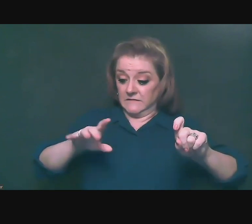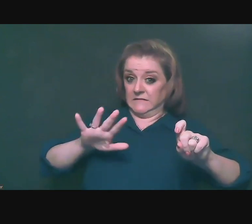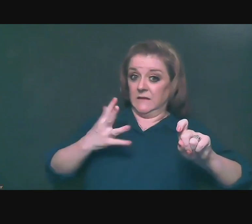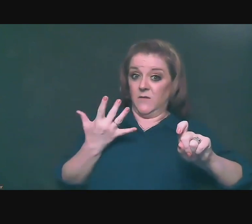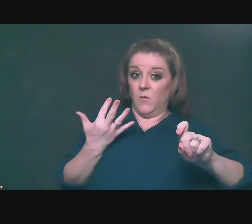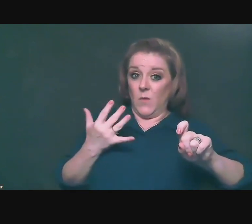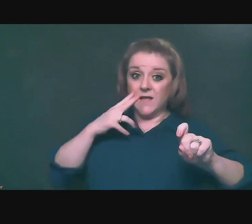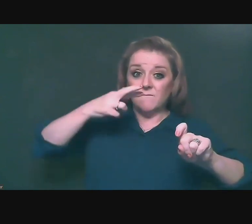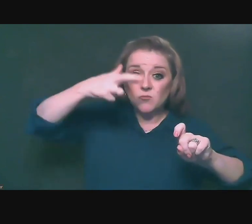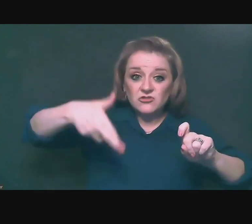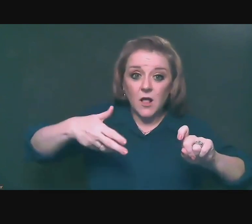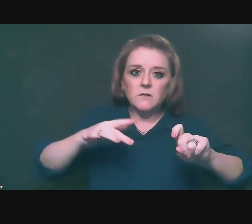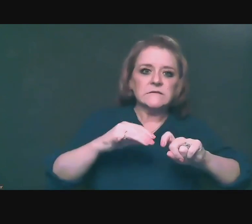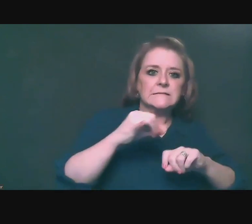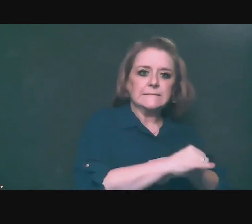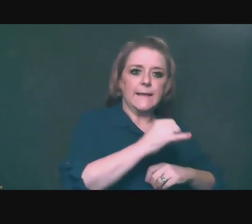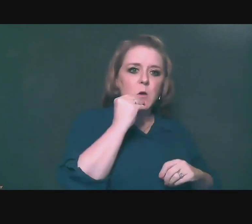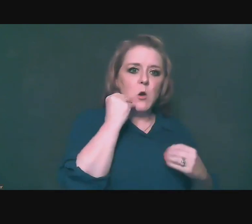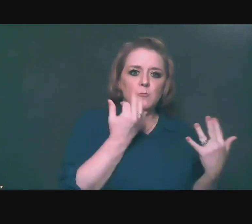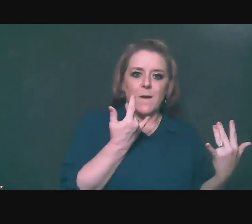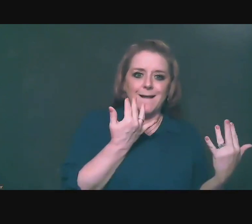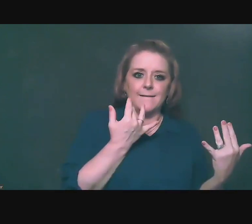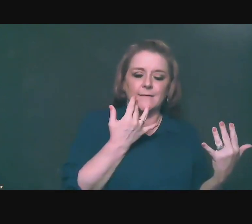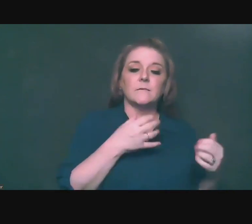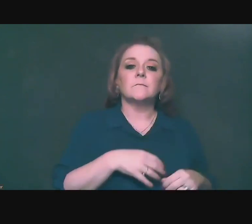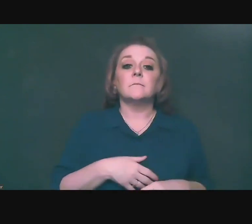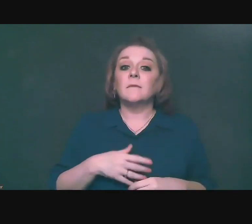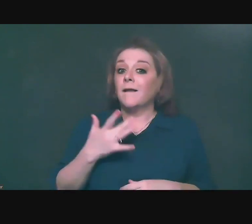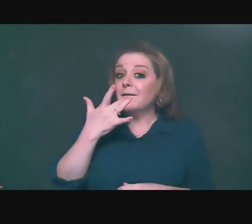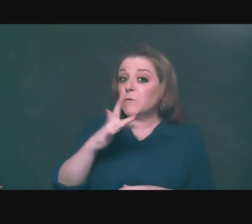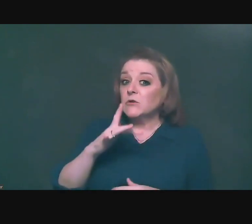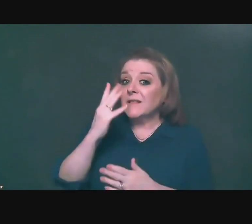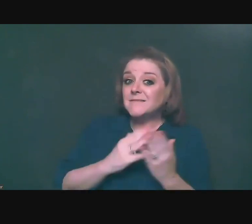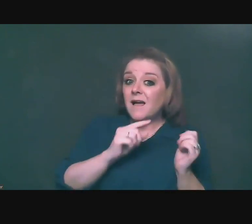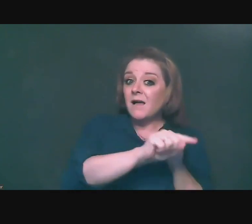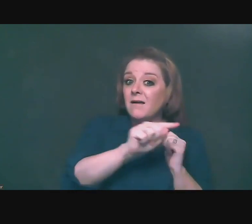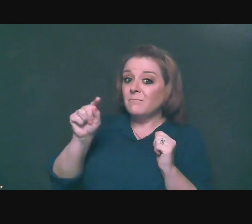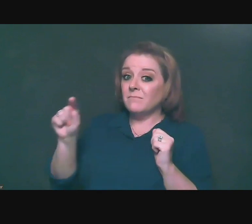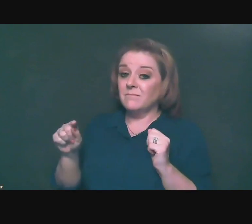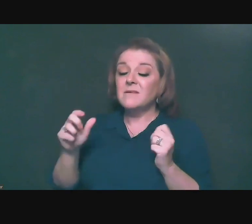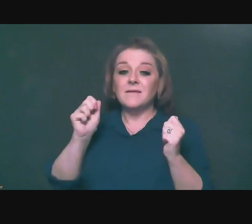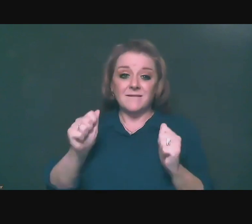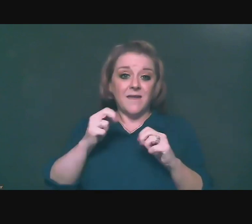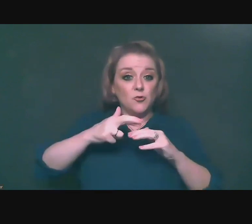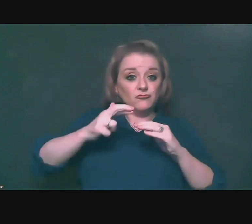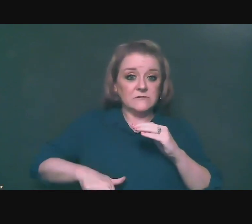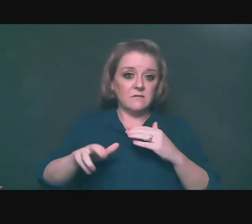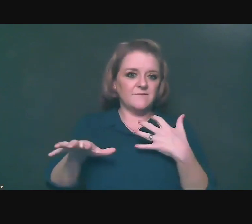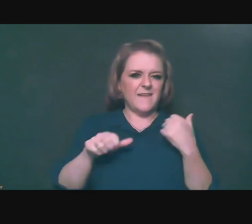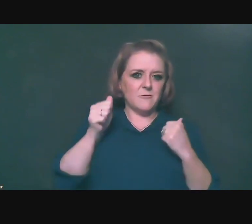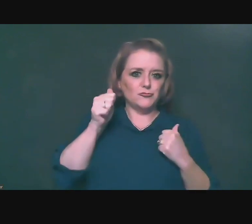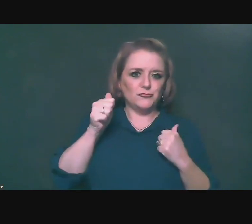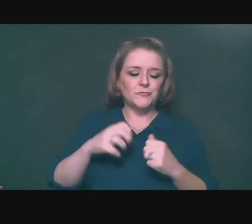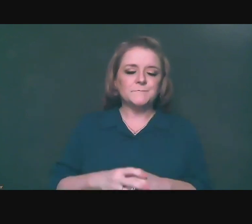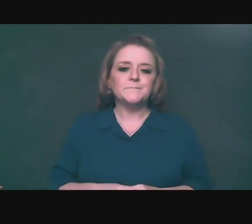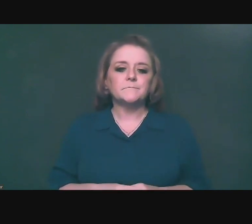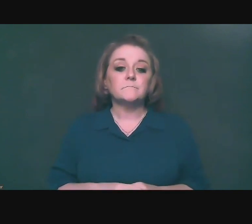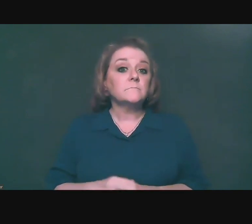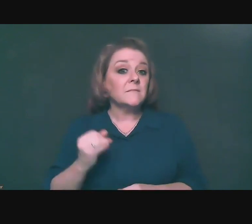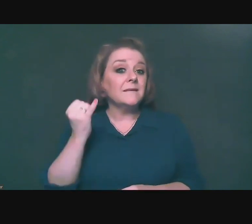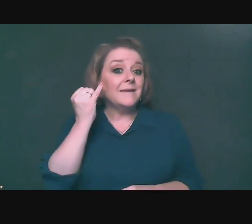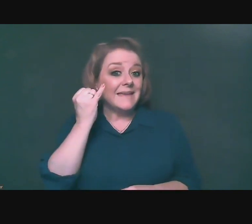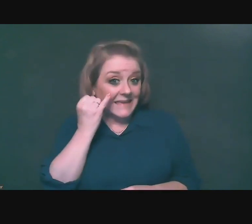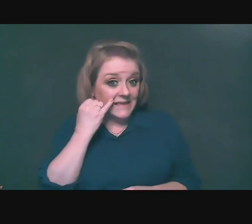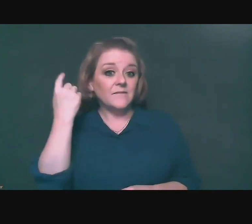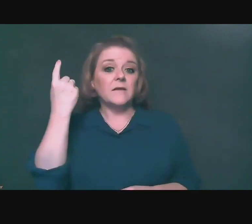results back. And fortunately, some of our places are able to get our test back a little sooner than others. And certainly, if you've been asked to